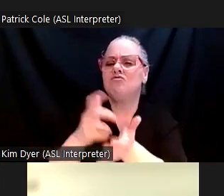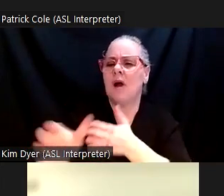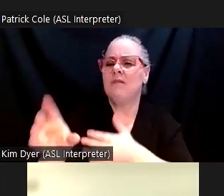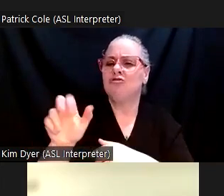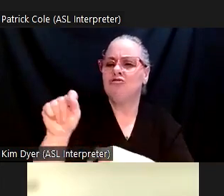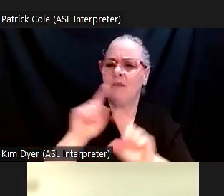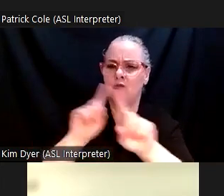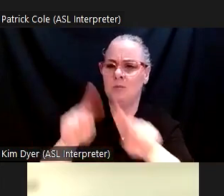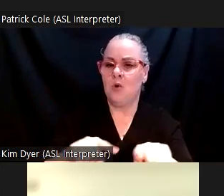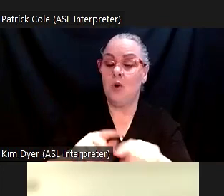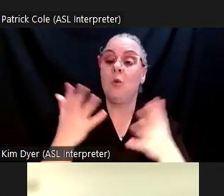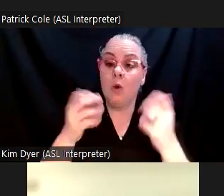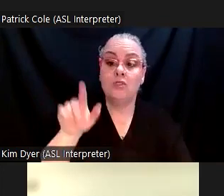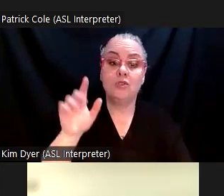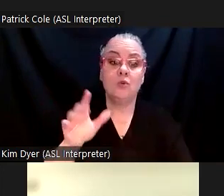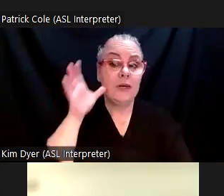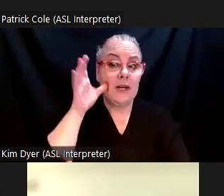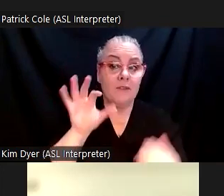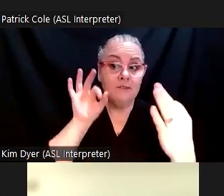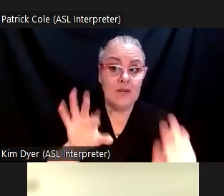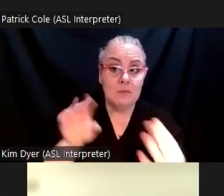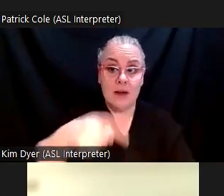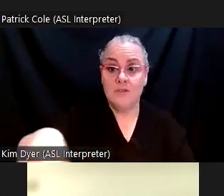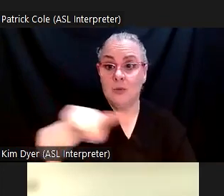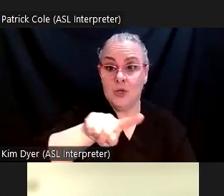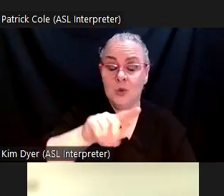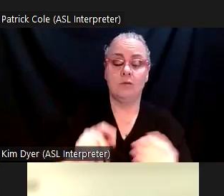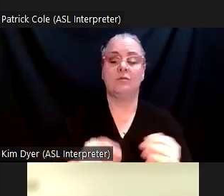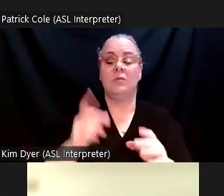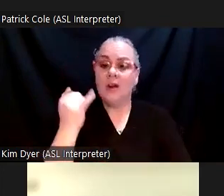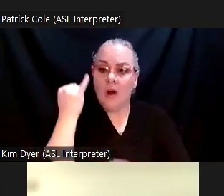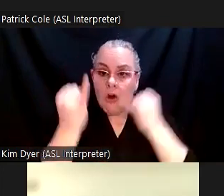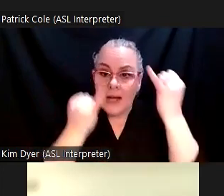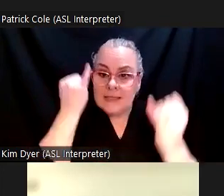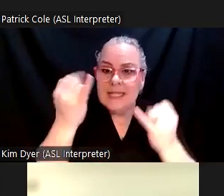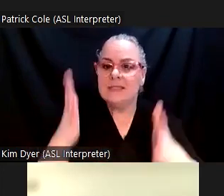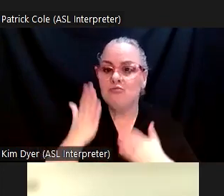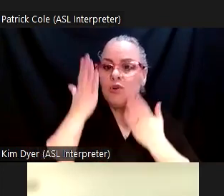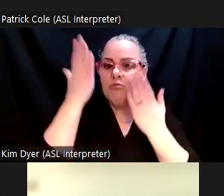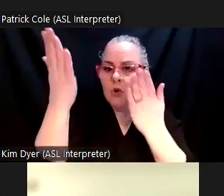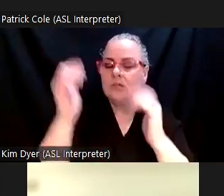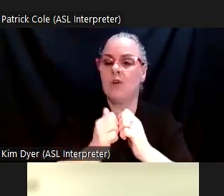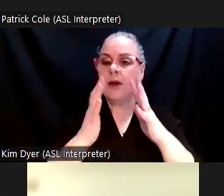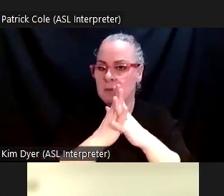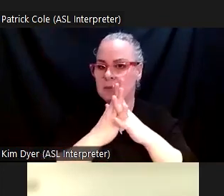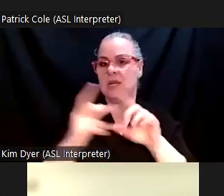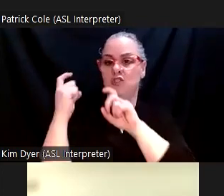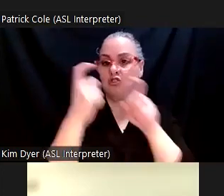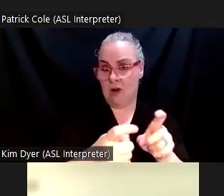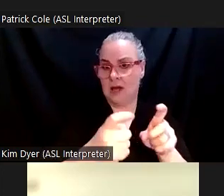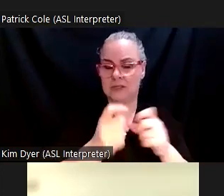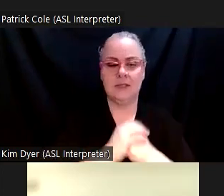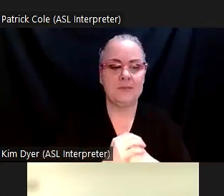and hearing feedback and also our ideas and proposals right now for the implementation grants. So for the next